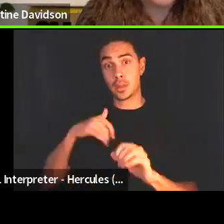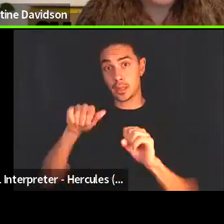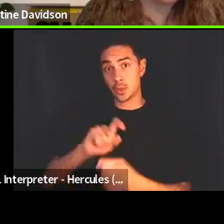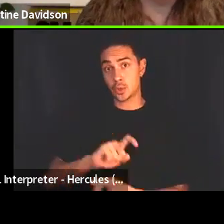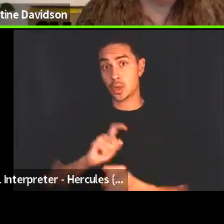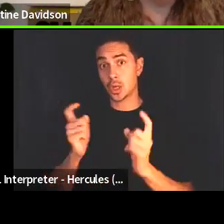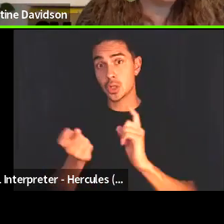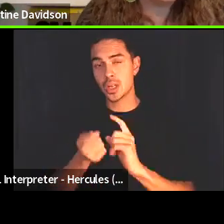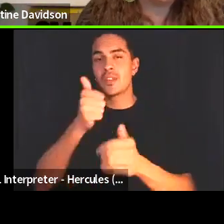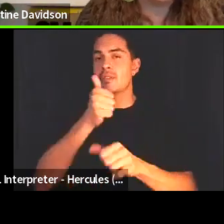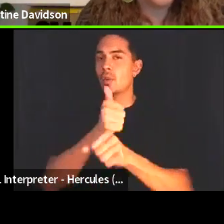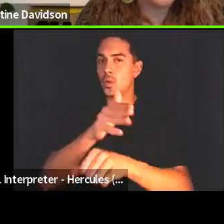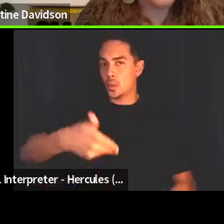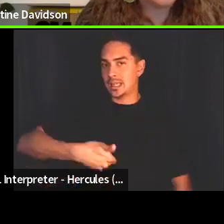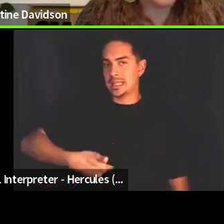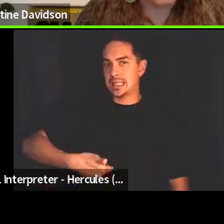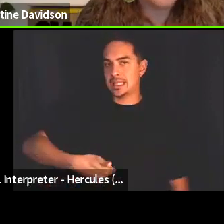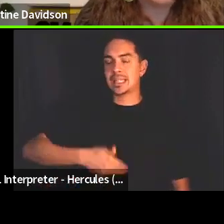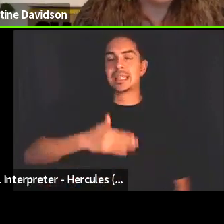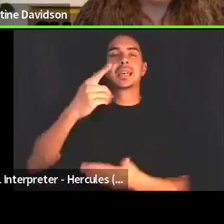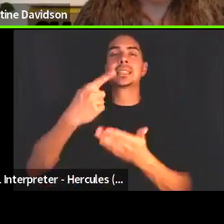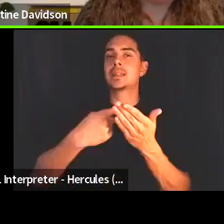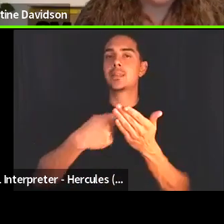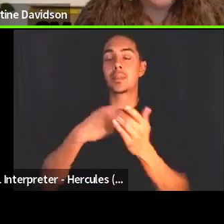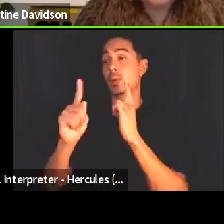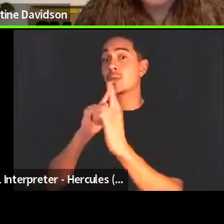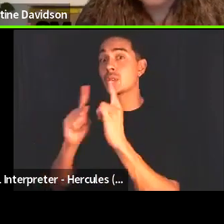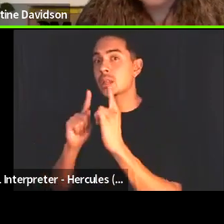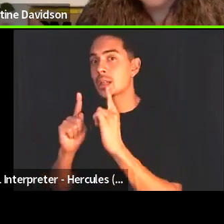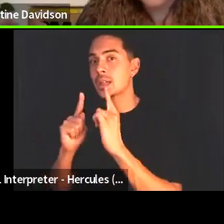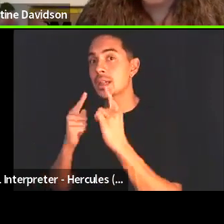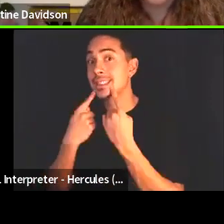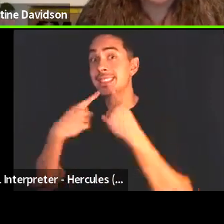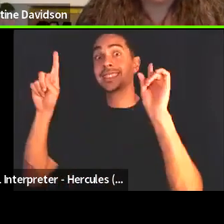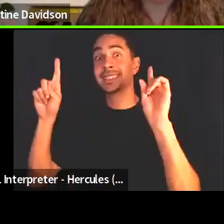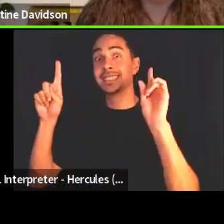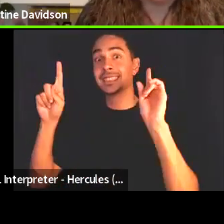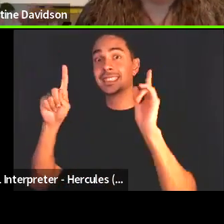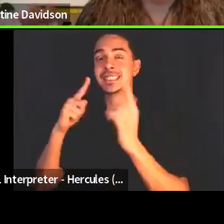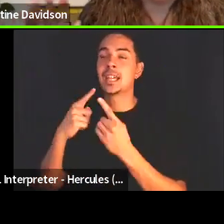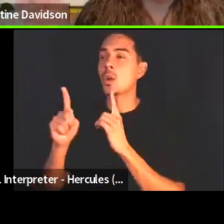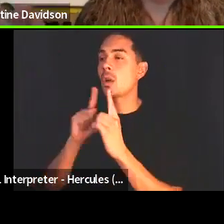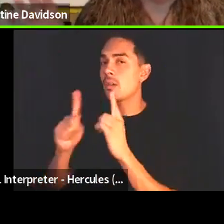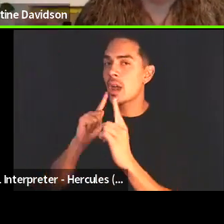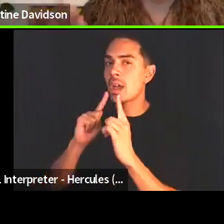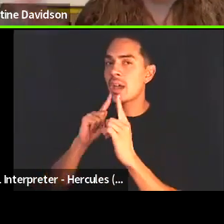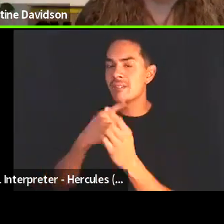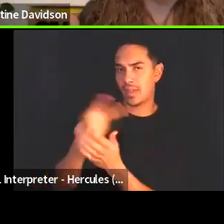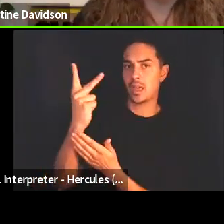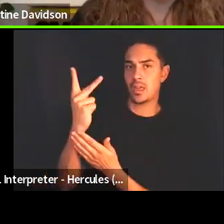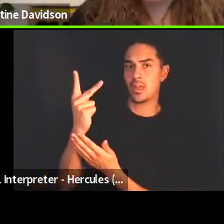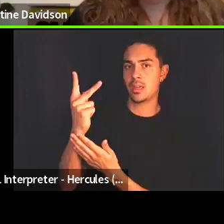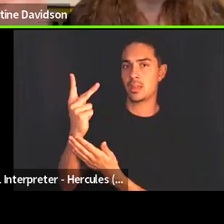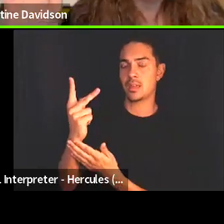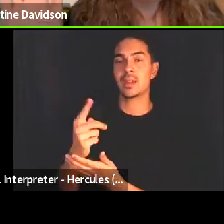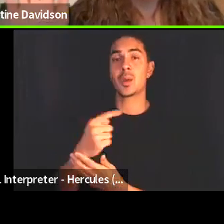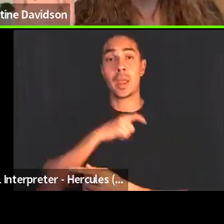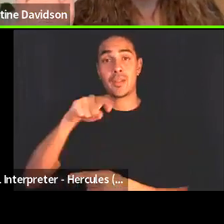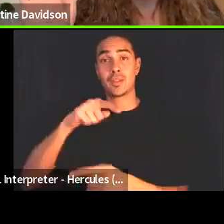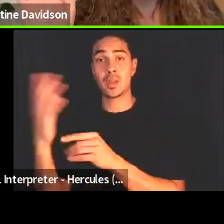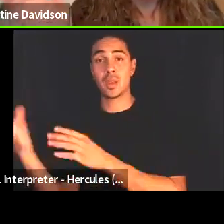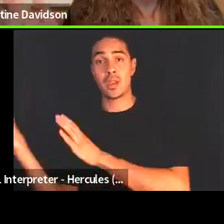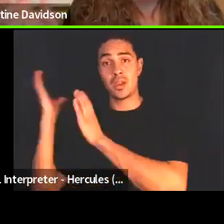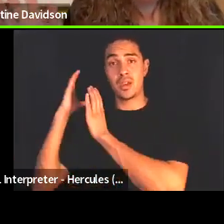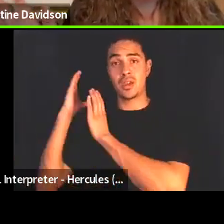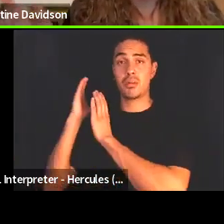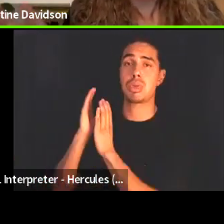our instinct on that. And we're going to win some and we're going to lose some. Right. But we can't, it's not up to us to like carry all the weight either.